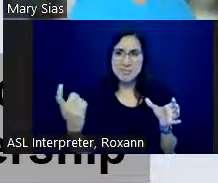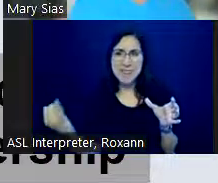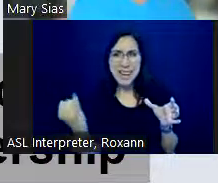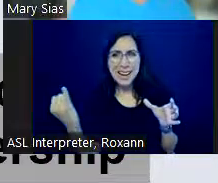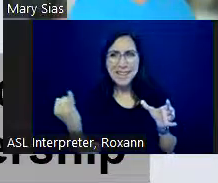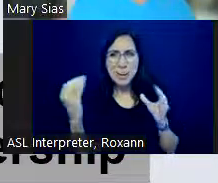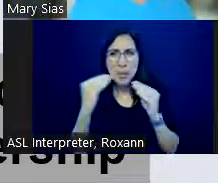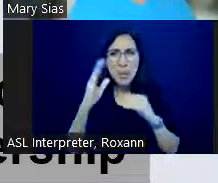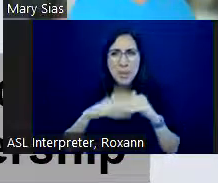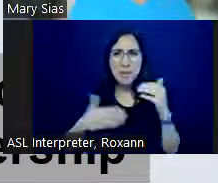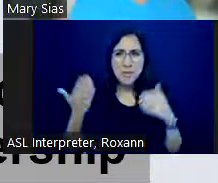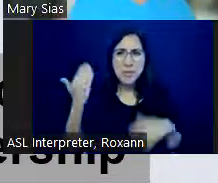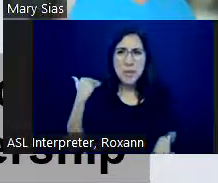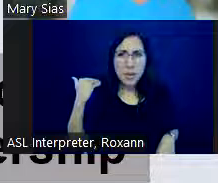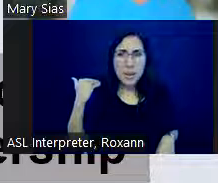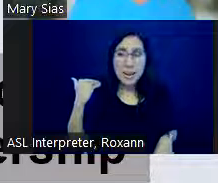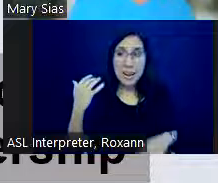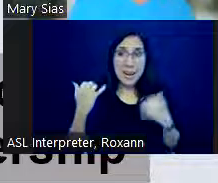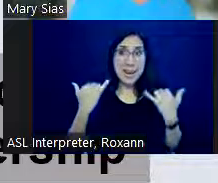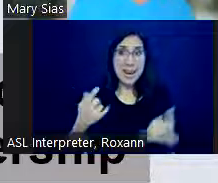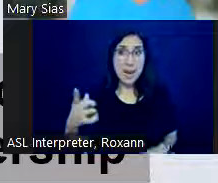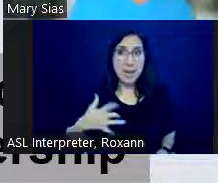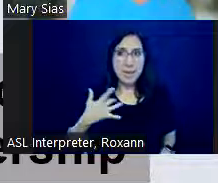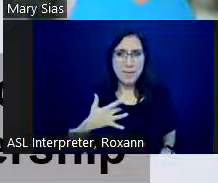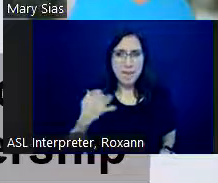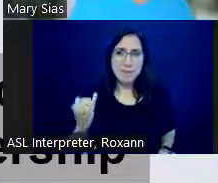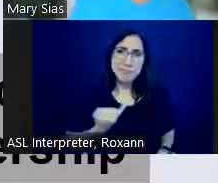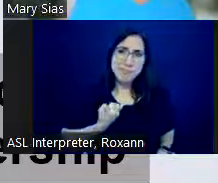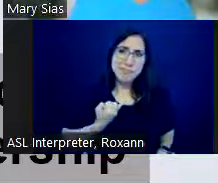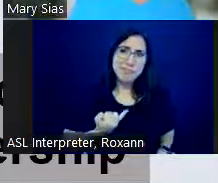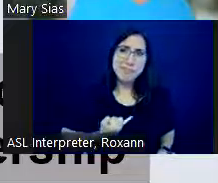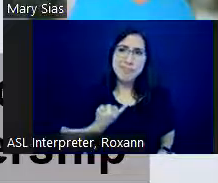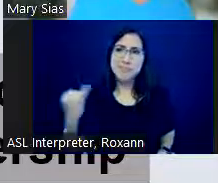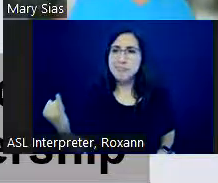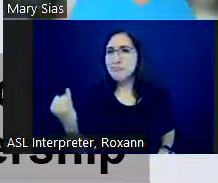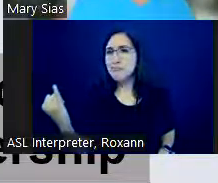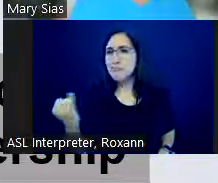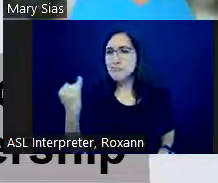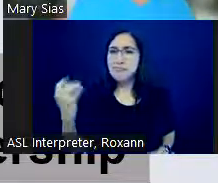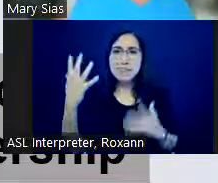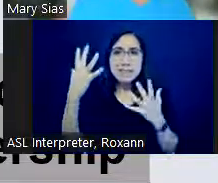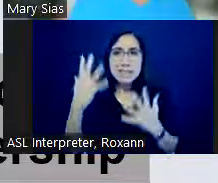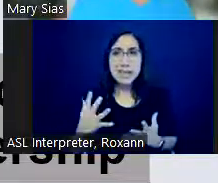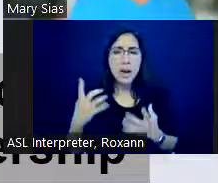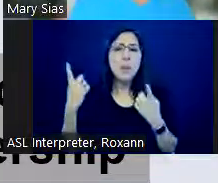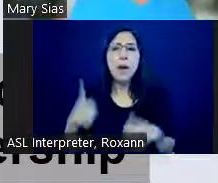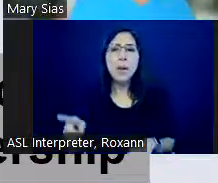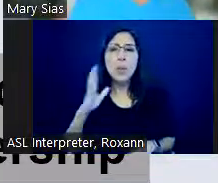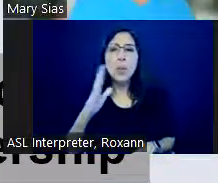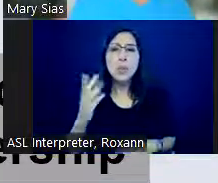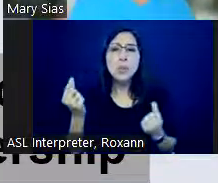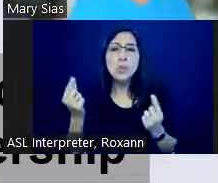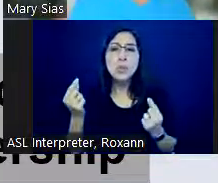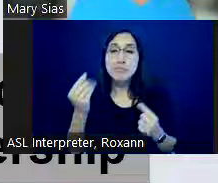before, what are the odds that they tell their friends, their family members, that they're working at an